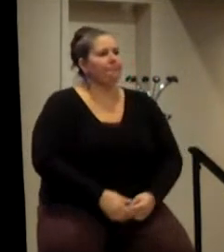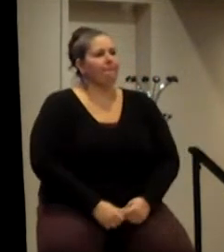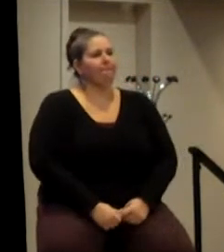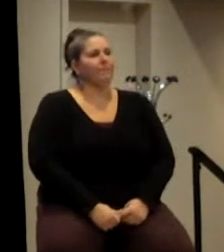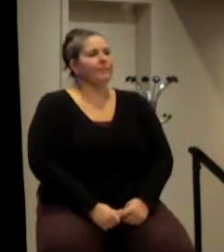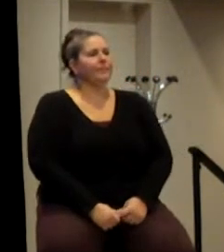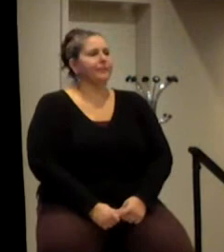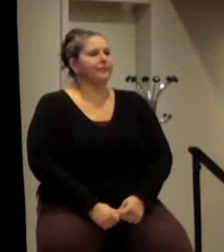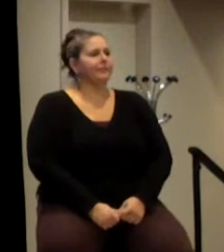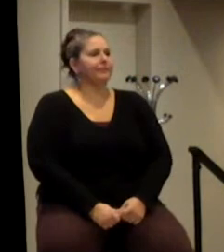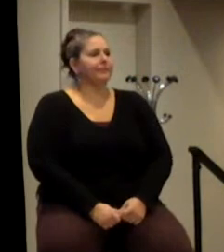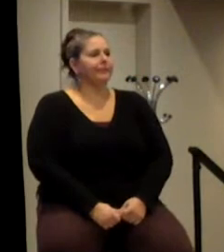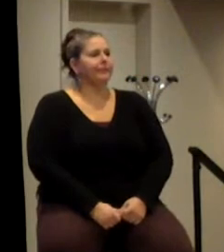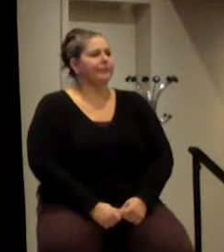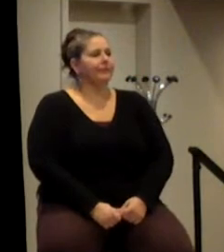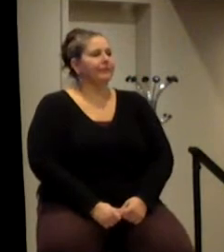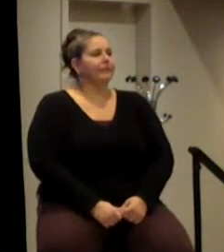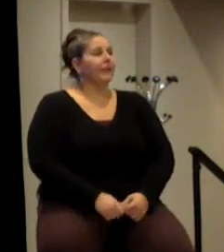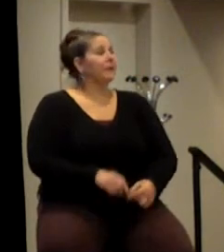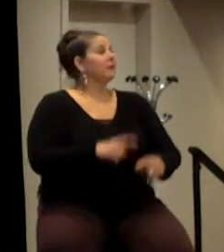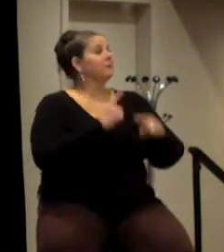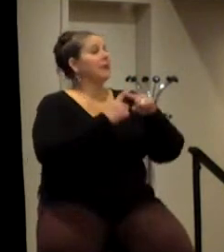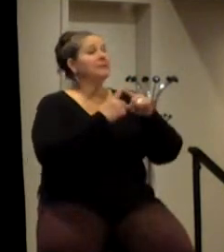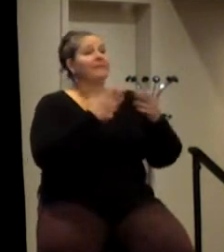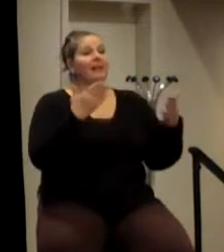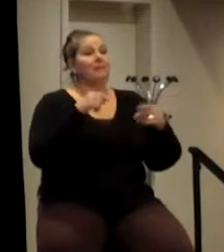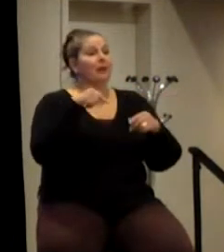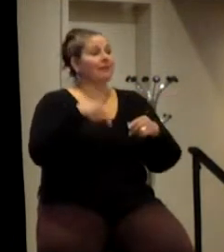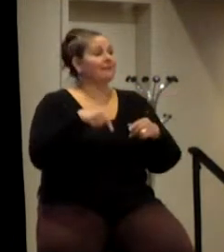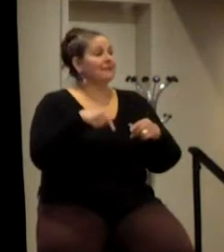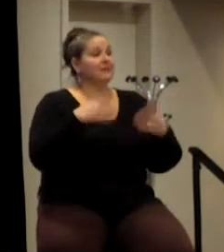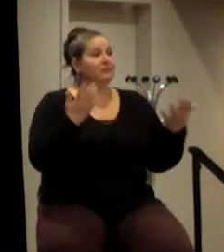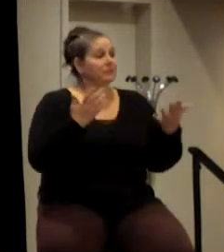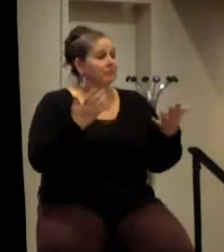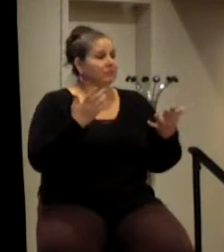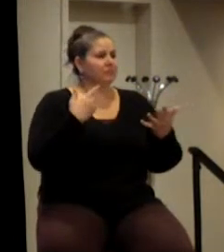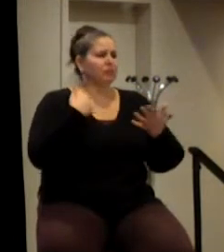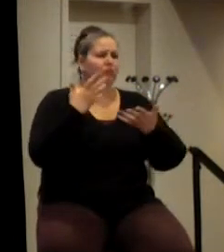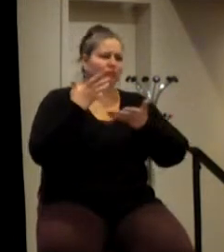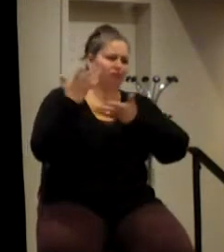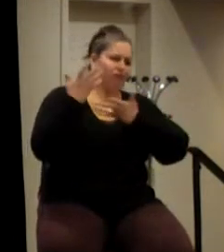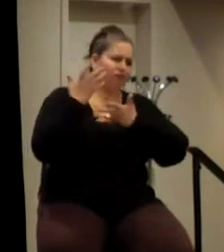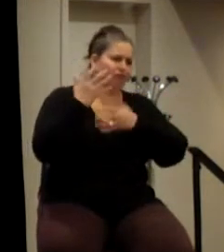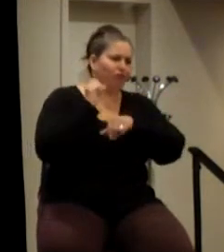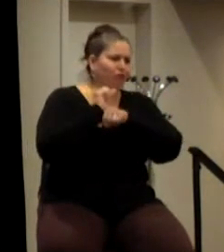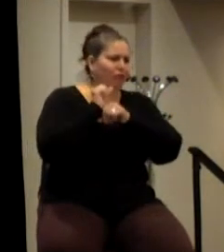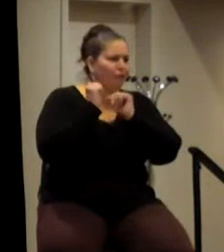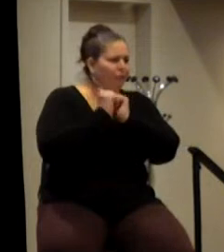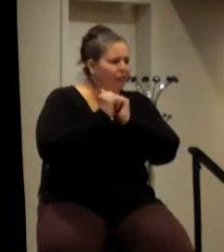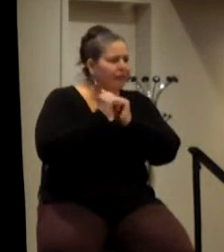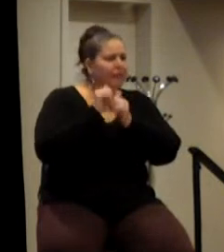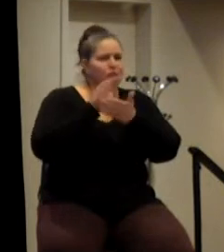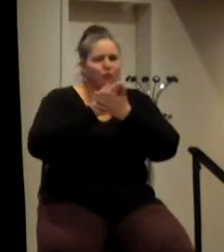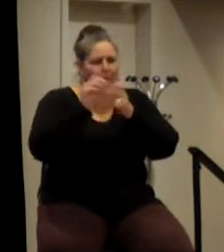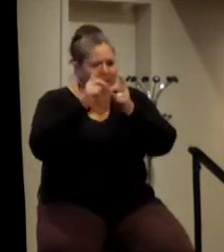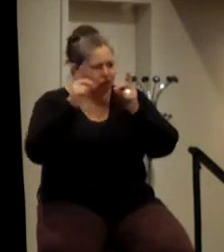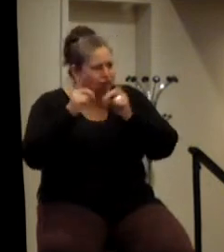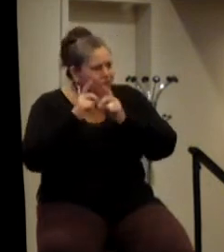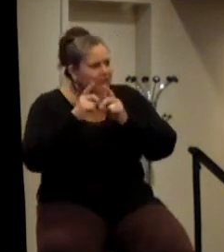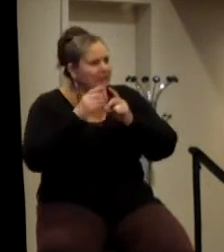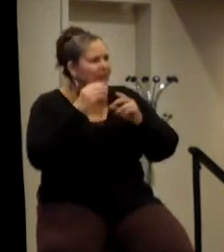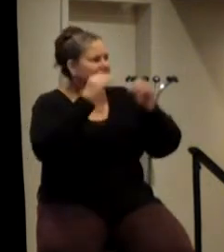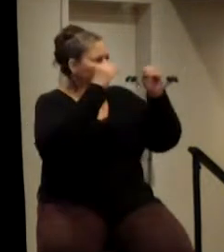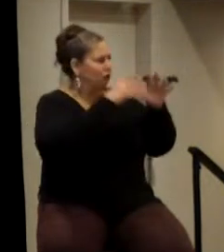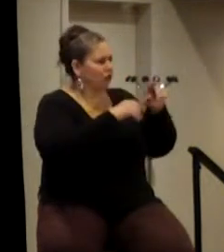is that we've been working with both school districts and teachers unions related to vaccinating the staff. We